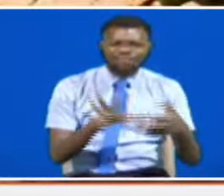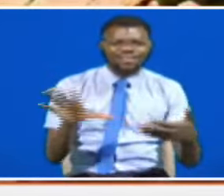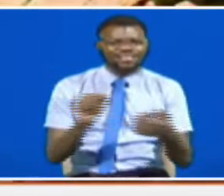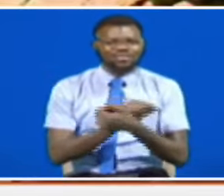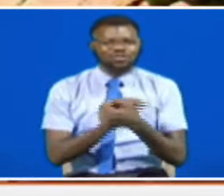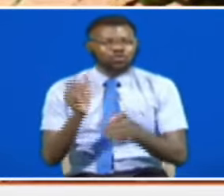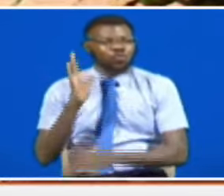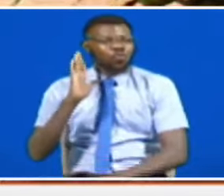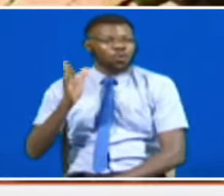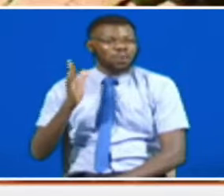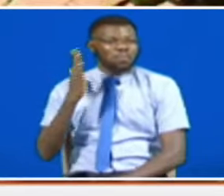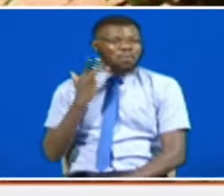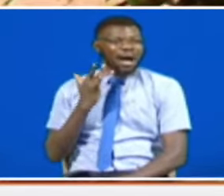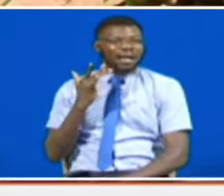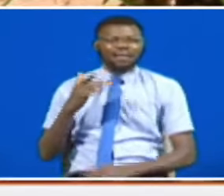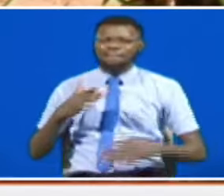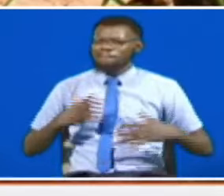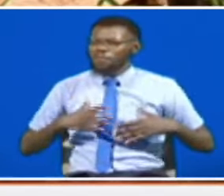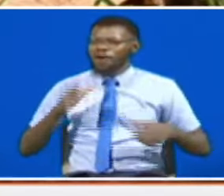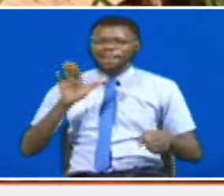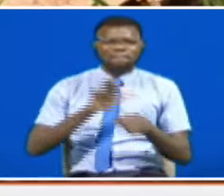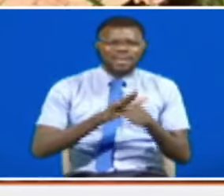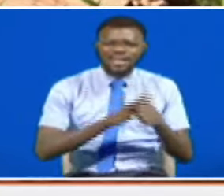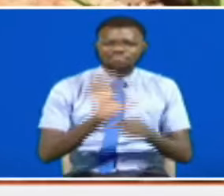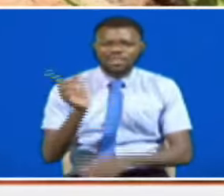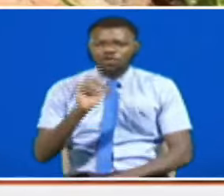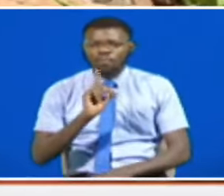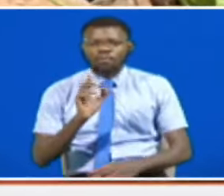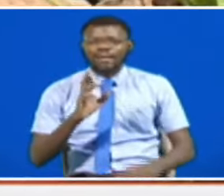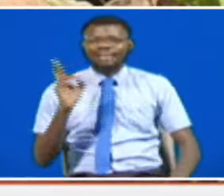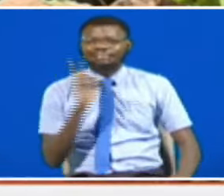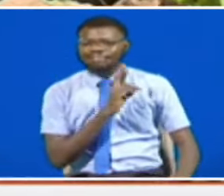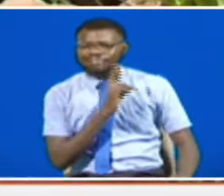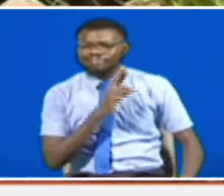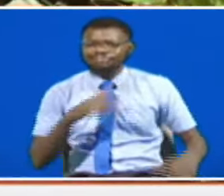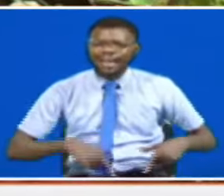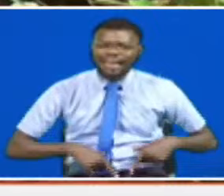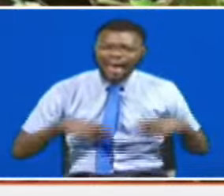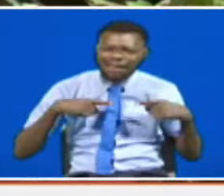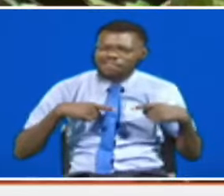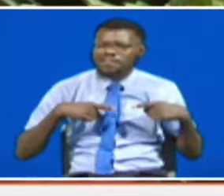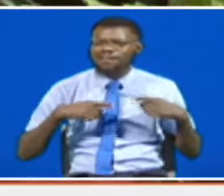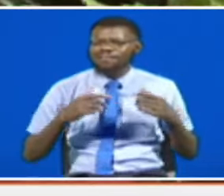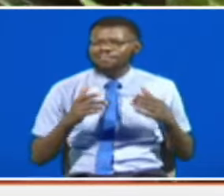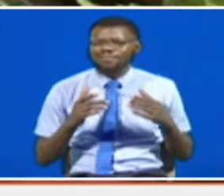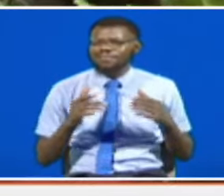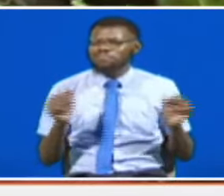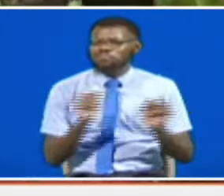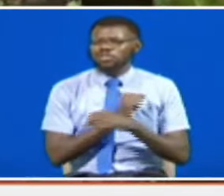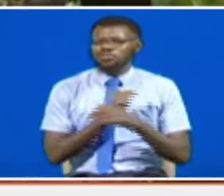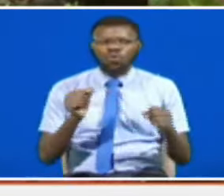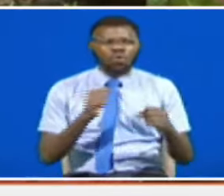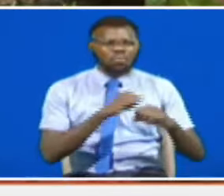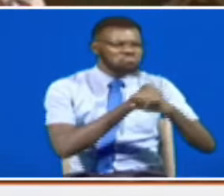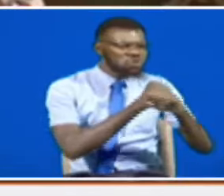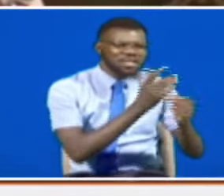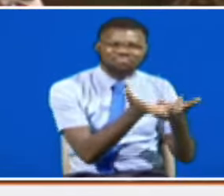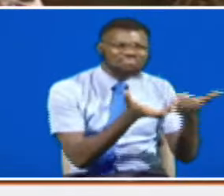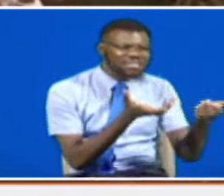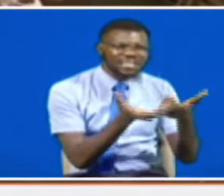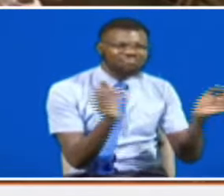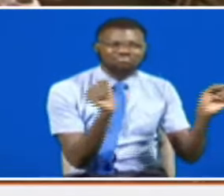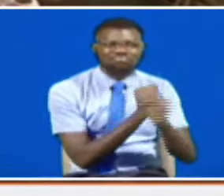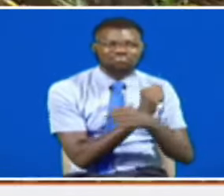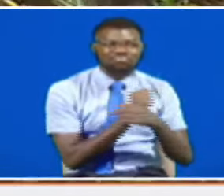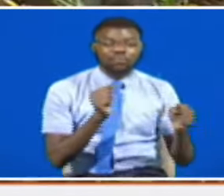can't risk the lives of thousands of Nairobians at the expense of protecting one person's business. This promise, however, still